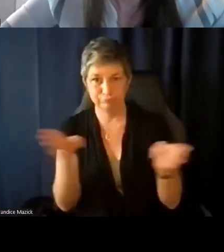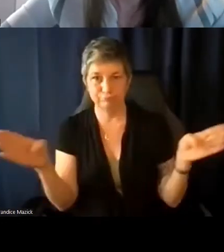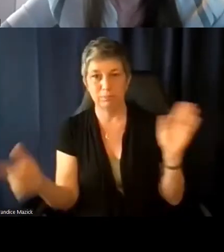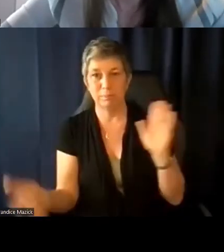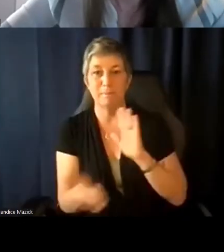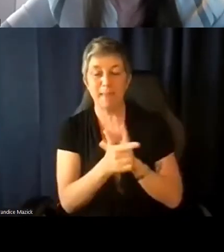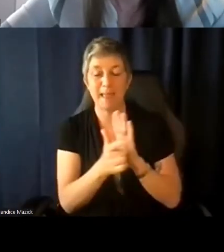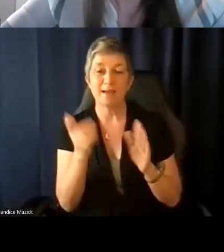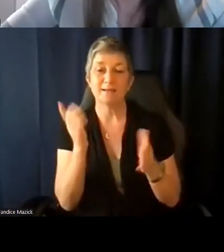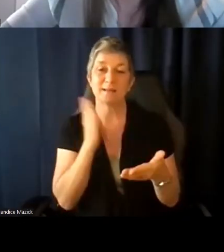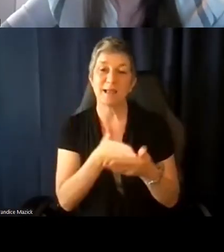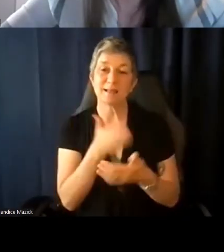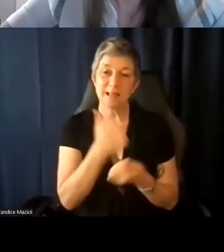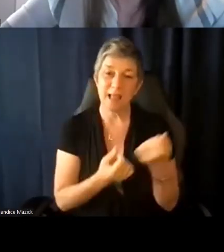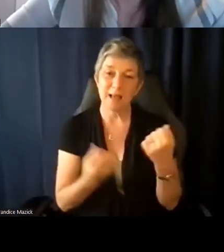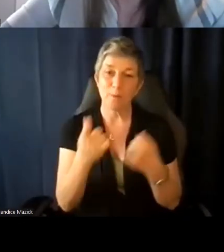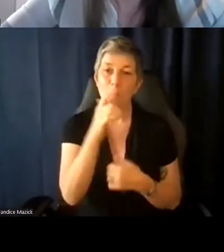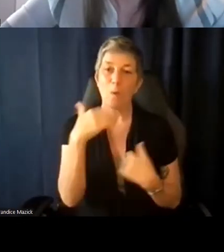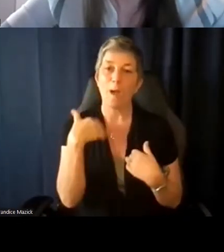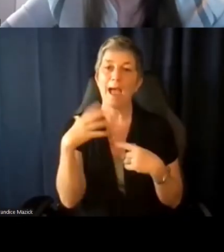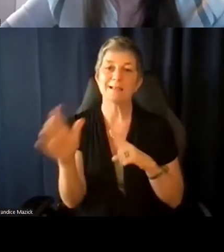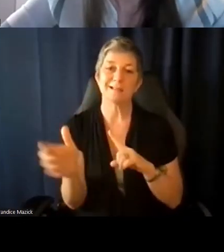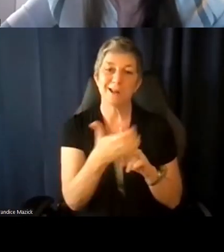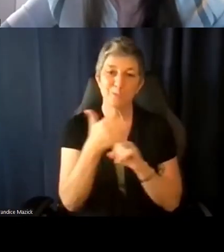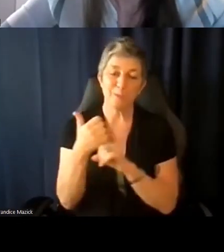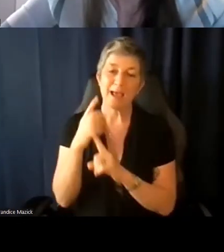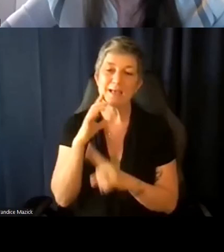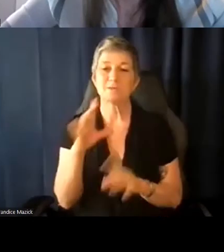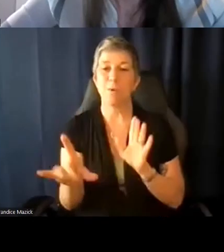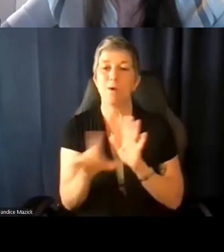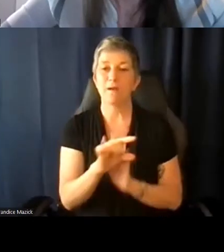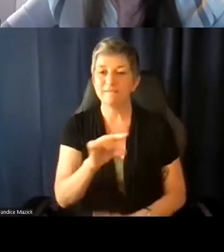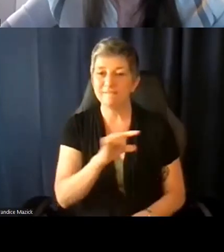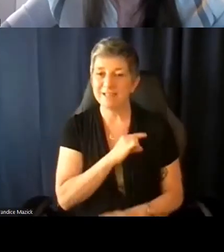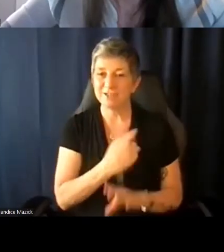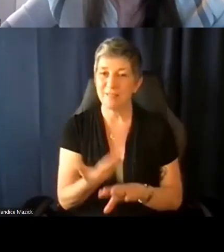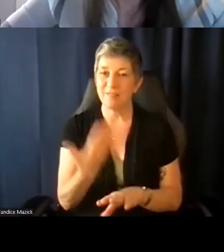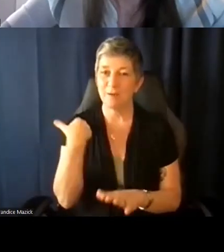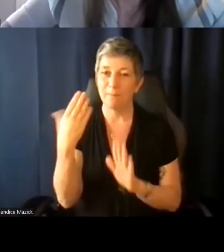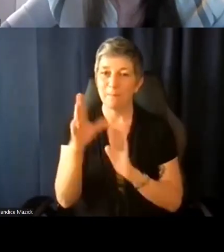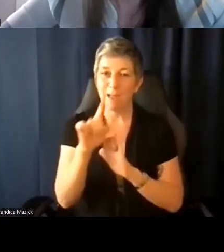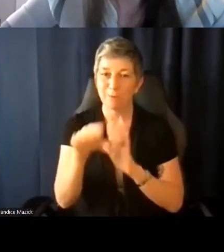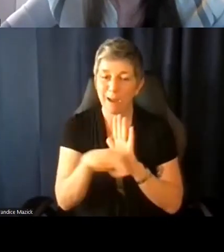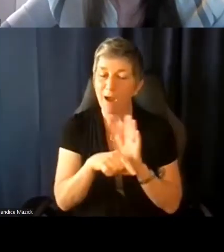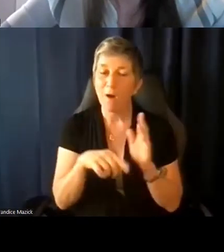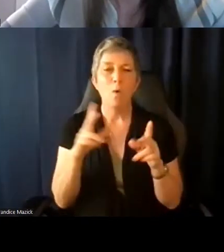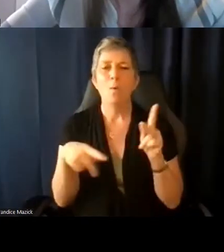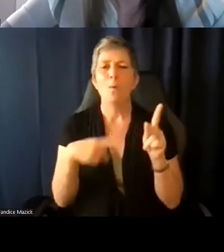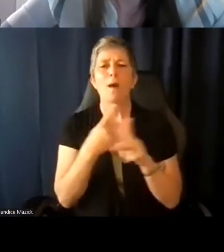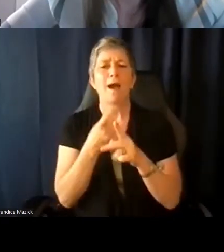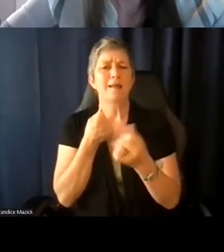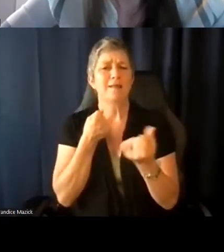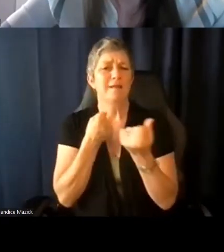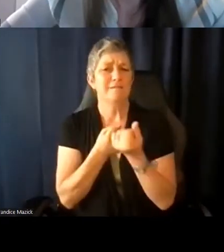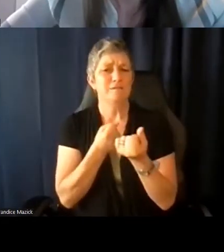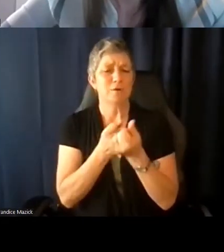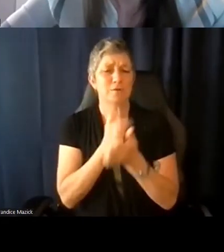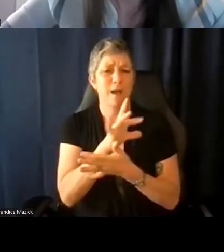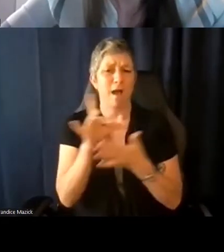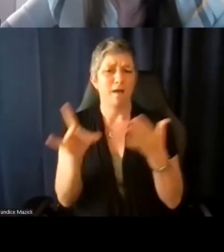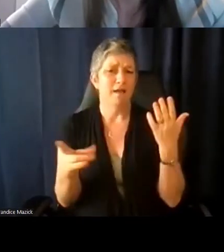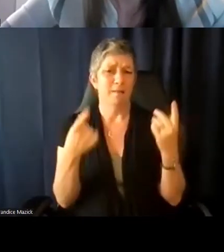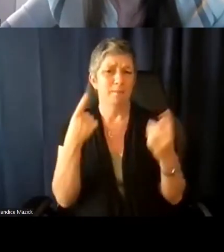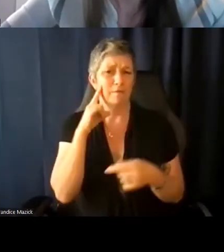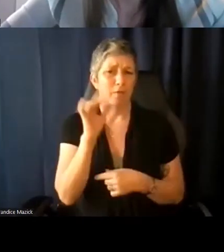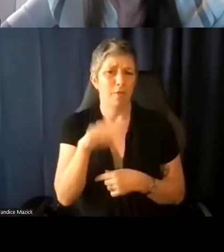who has an arrest or conviction in their background, what kinds of enforcement options are available for those